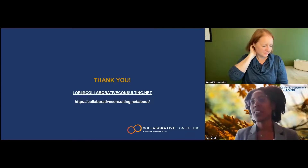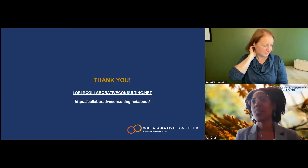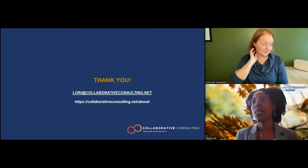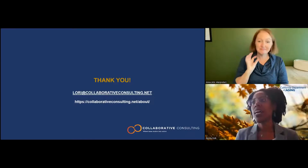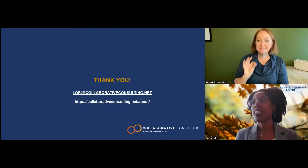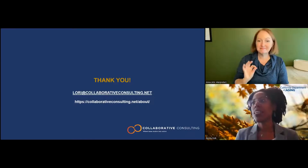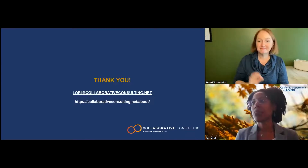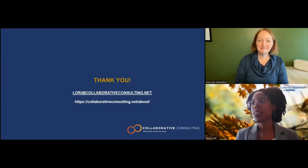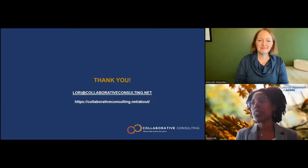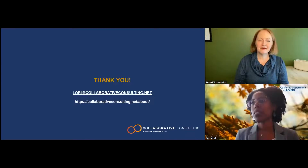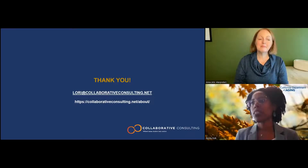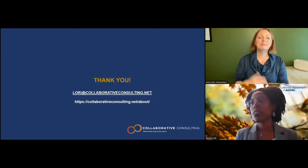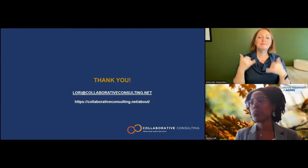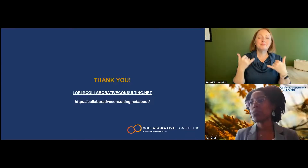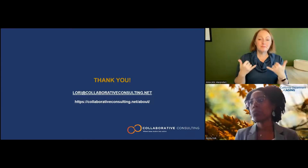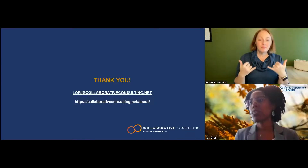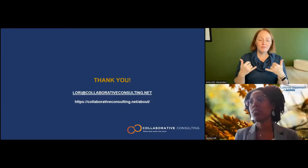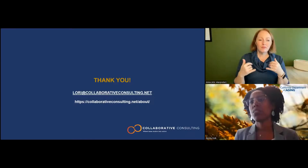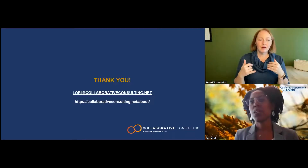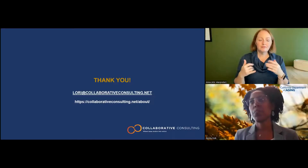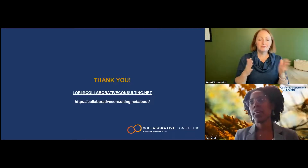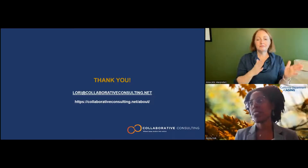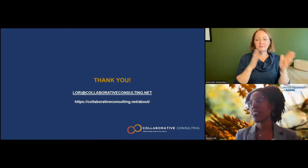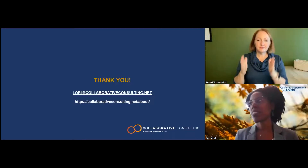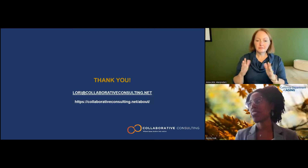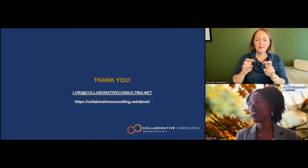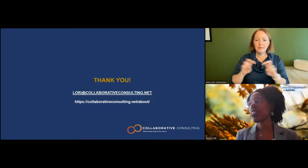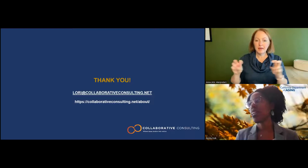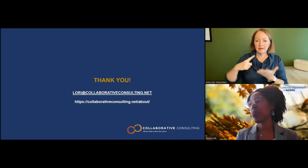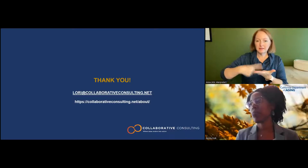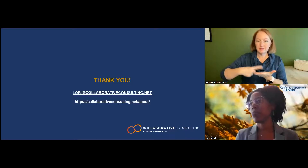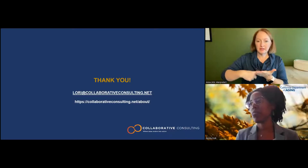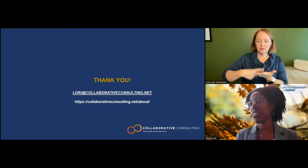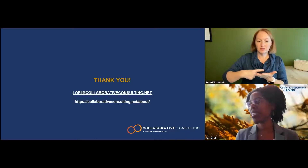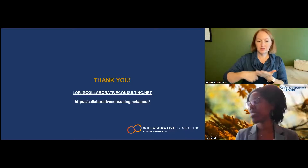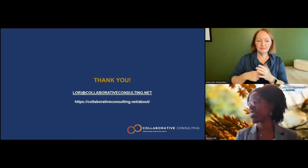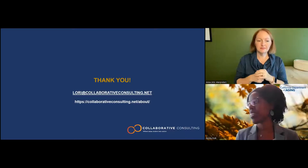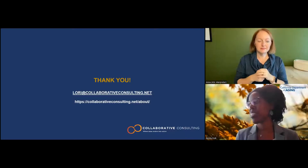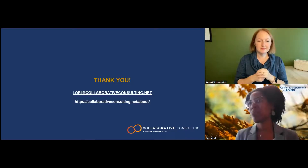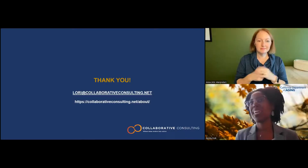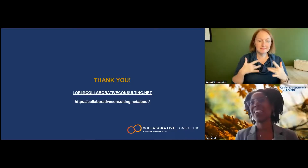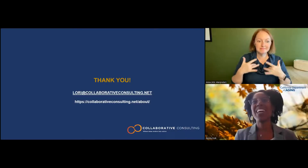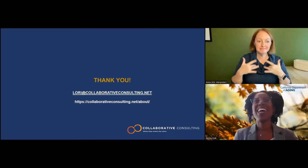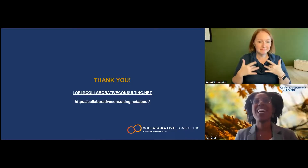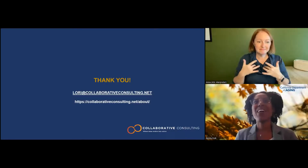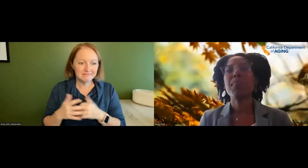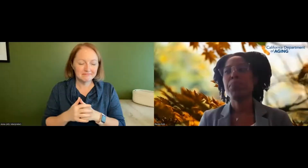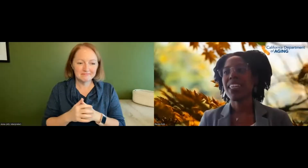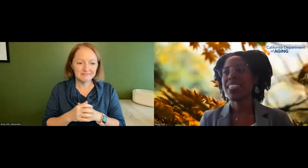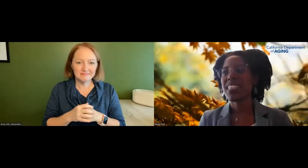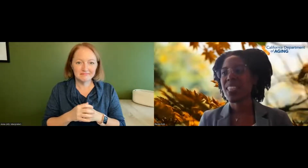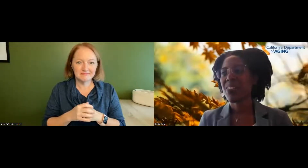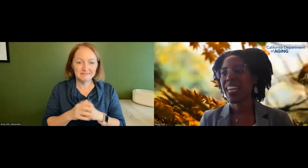Okay, so now we are going to move into our panel discussion. I'm very excited about